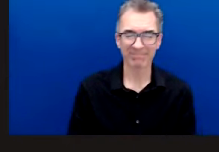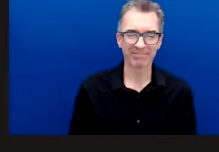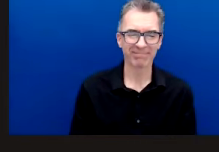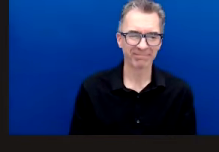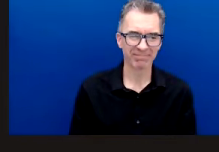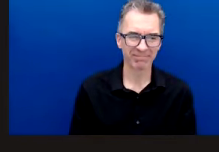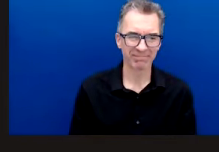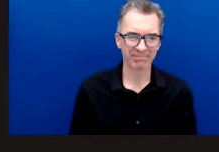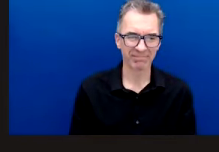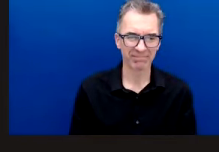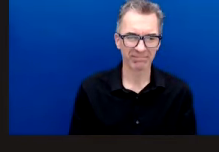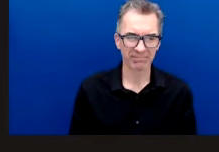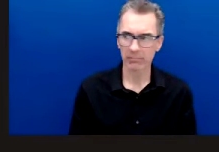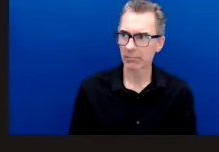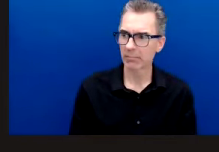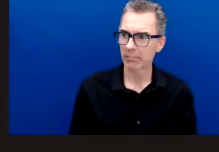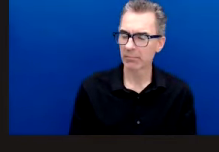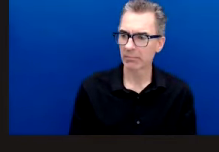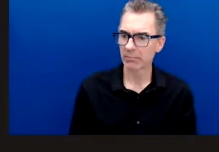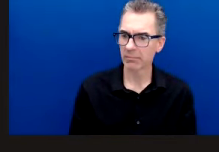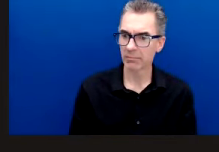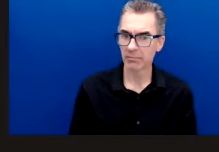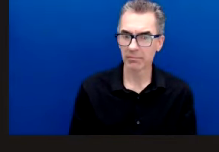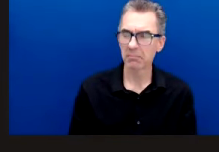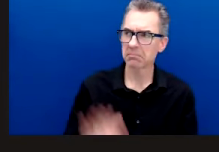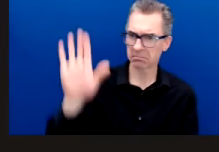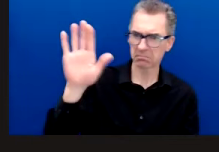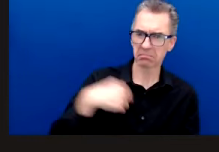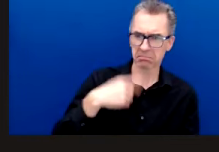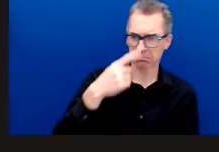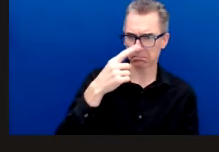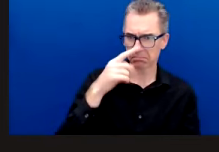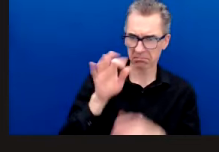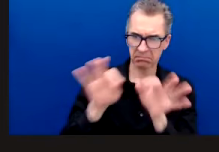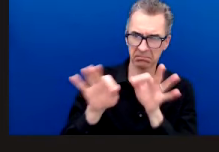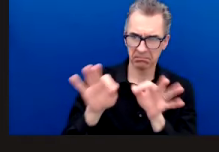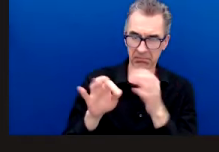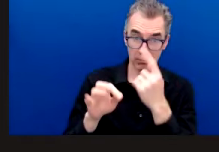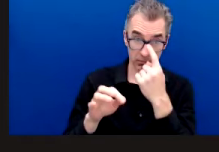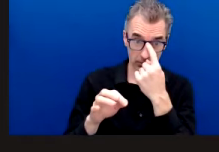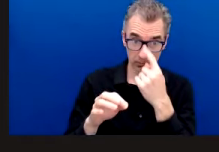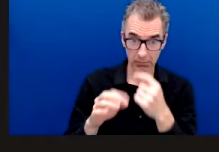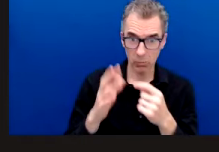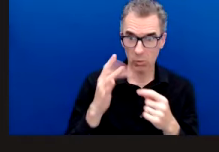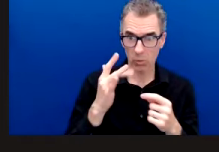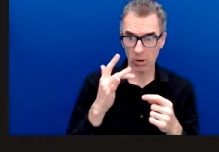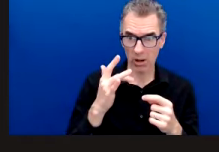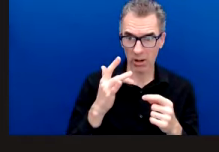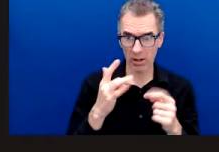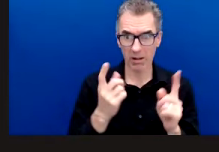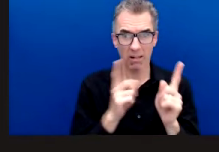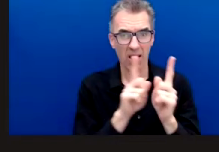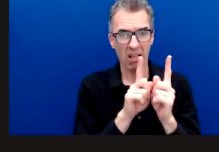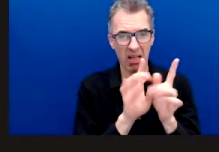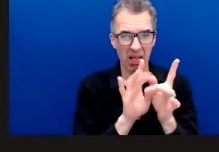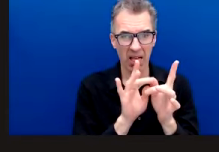Is anyone willing to unmute I'll chime themselves? in. It's Thank you. unwanted sort of human